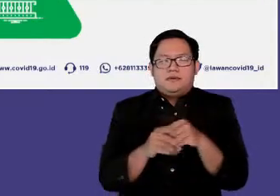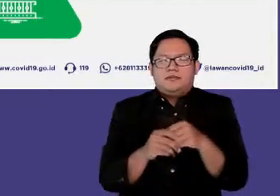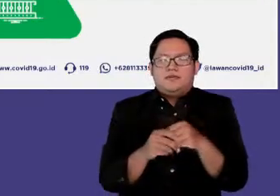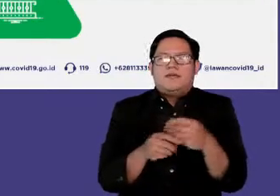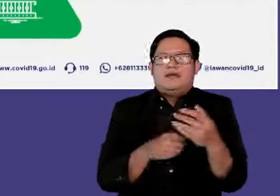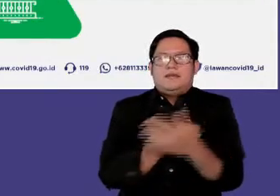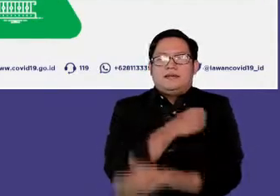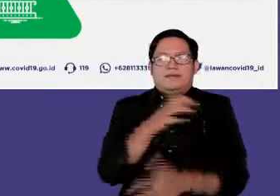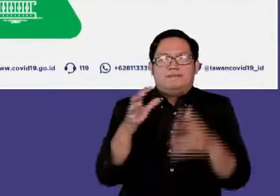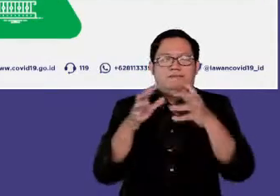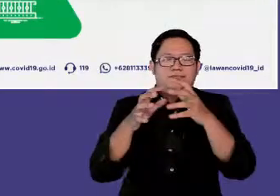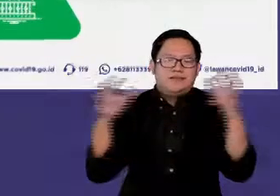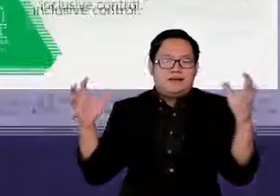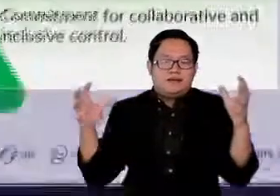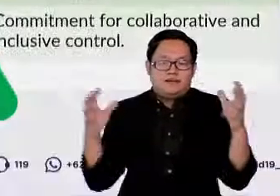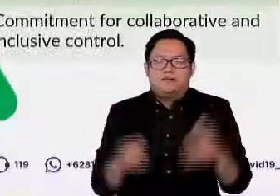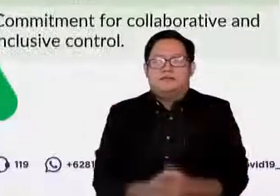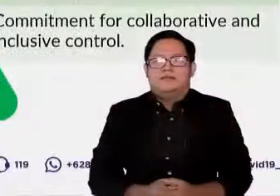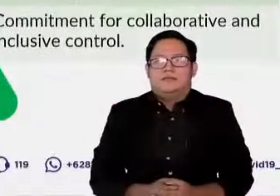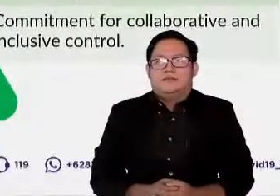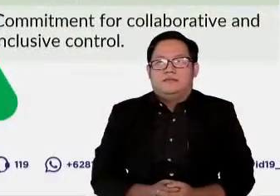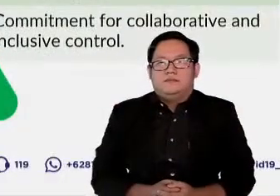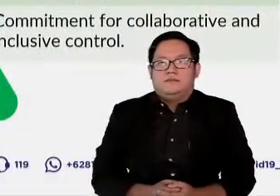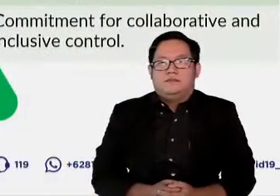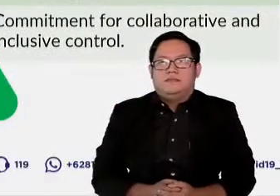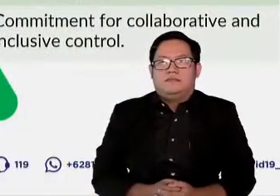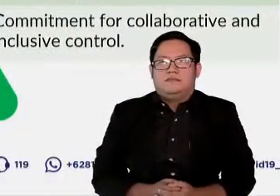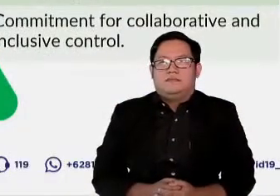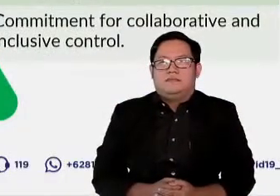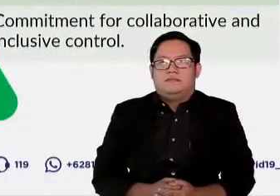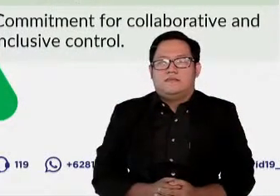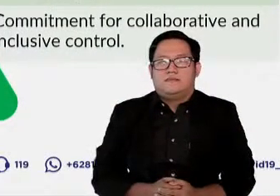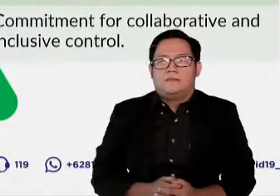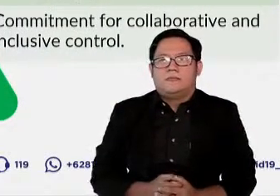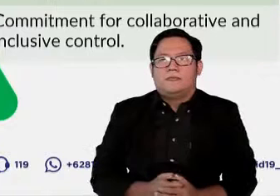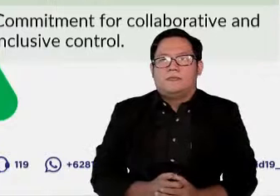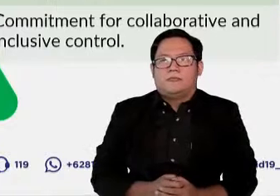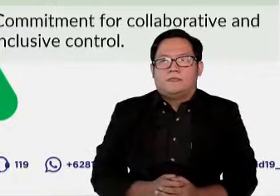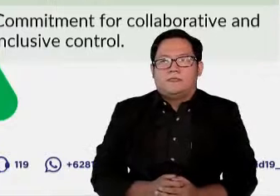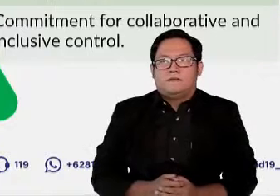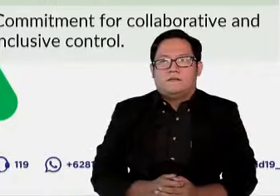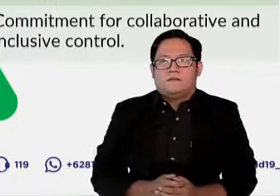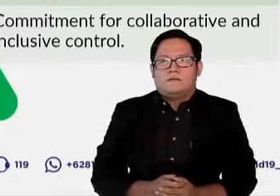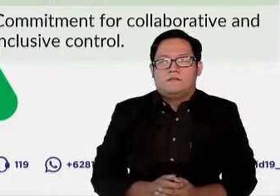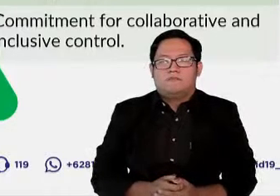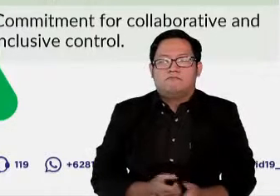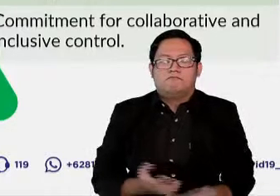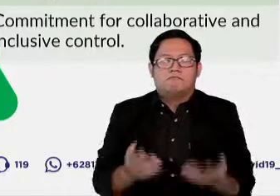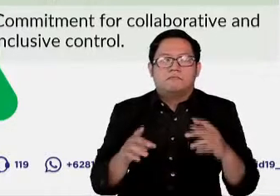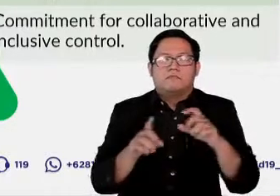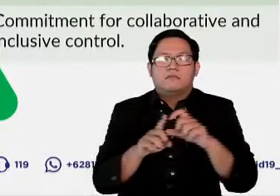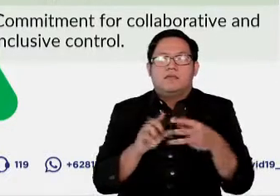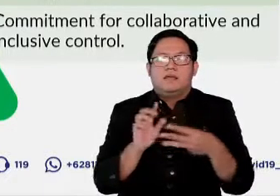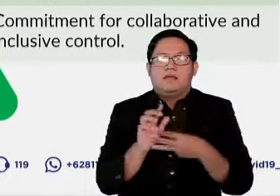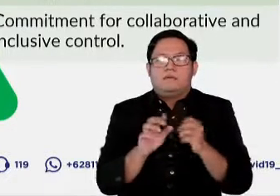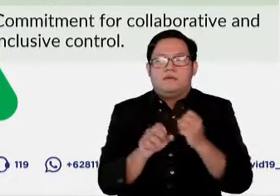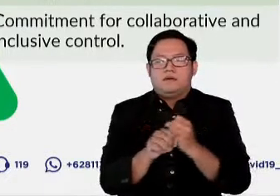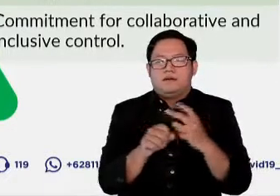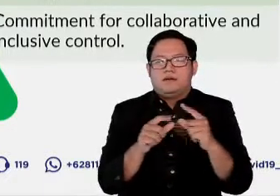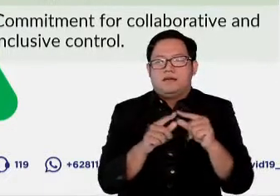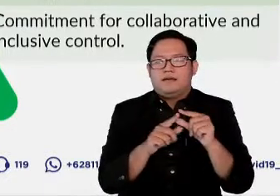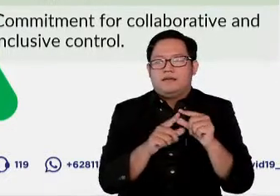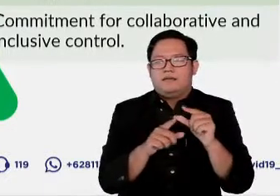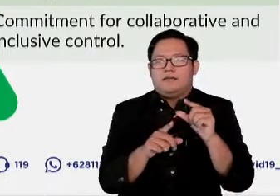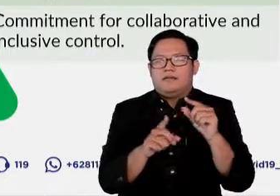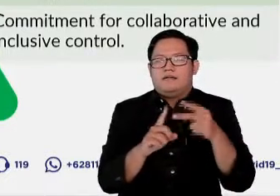Indonesia area exceeds that of Western Europe. These demographic and geographical